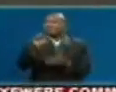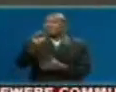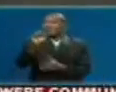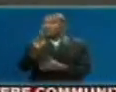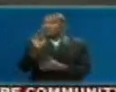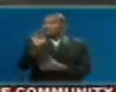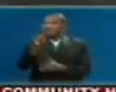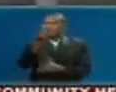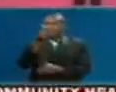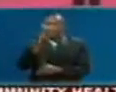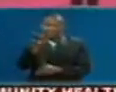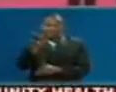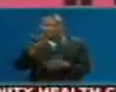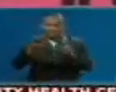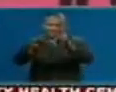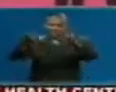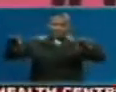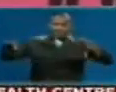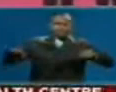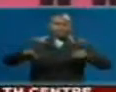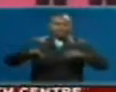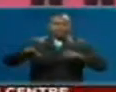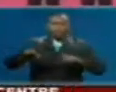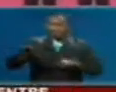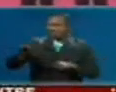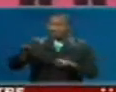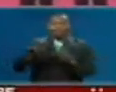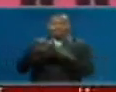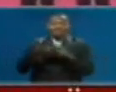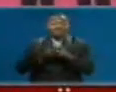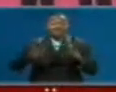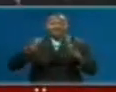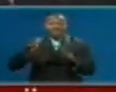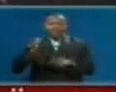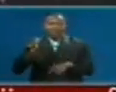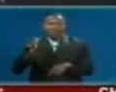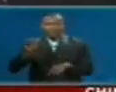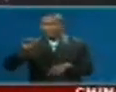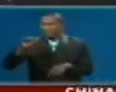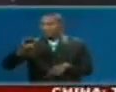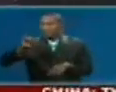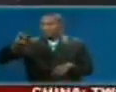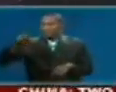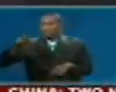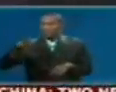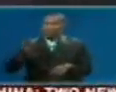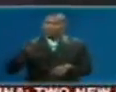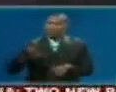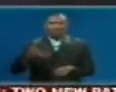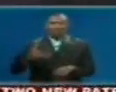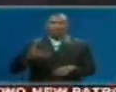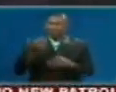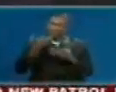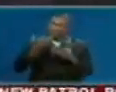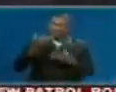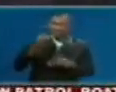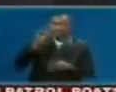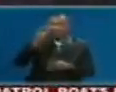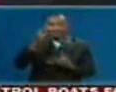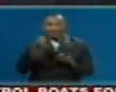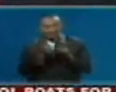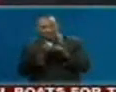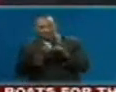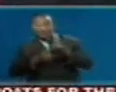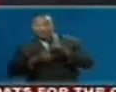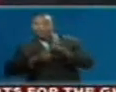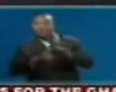in Sekandi. Commissioning the project, Lieutenant General J.H. Smith expressed Ghana's appreciation to China